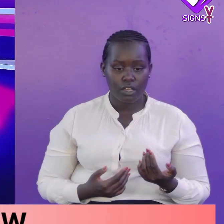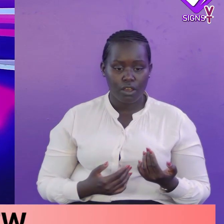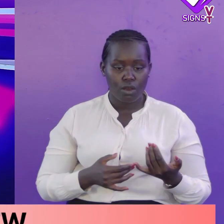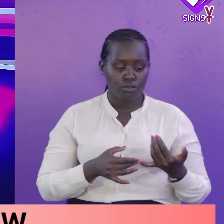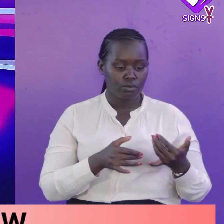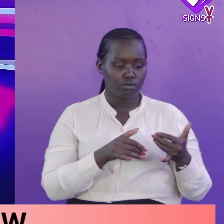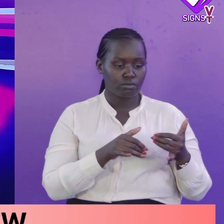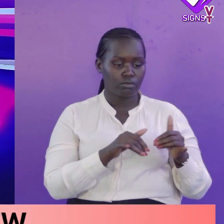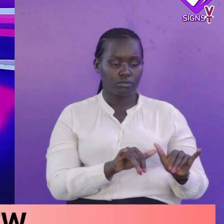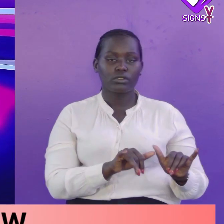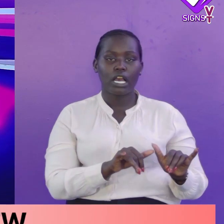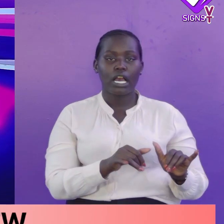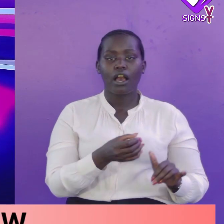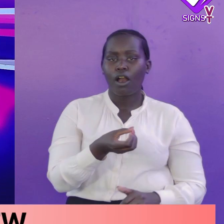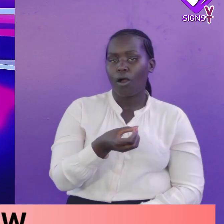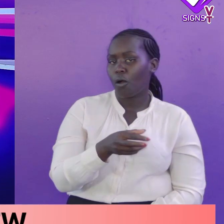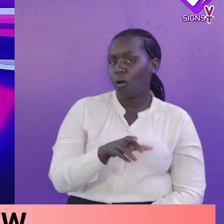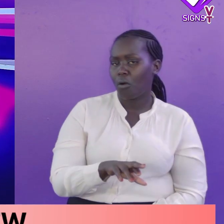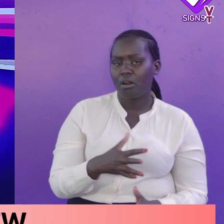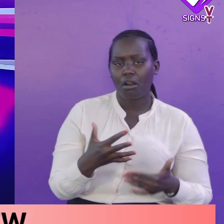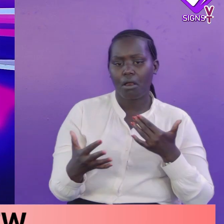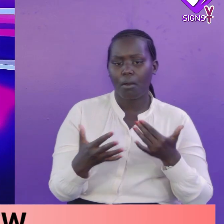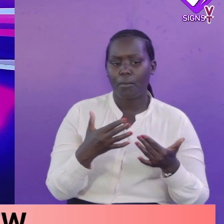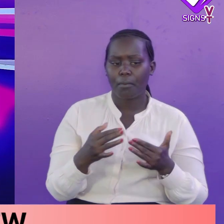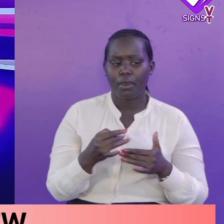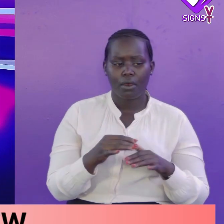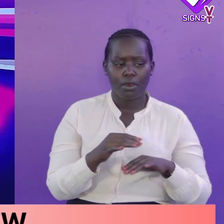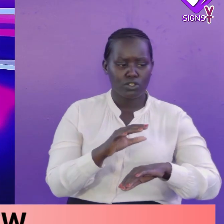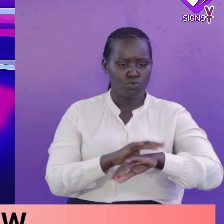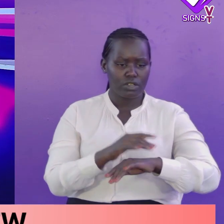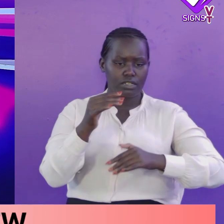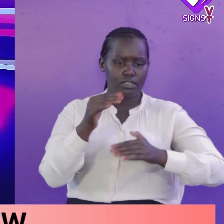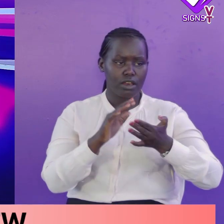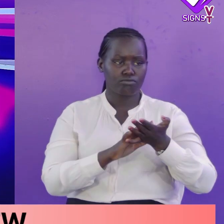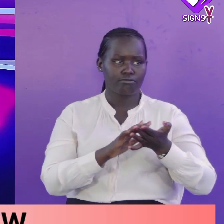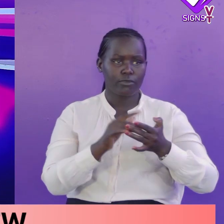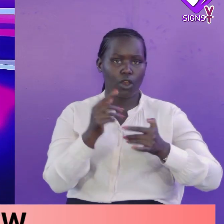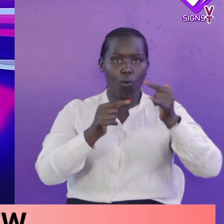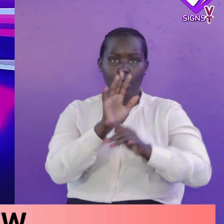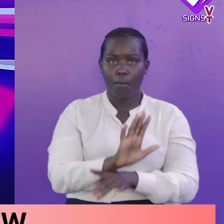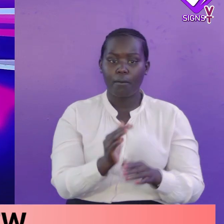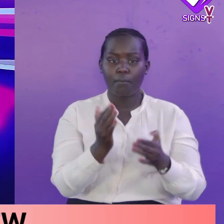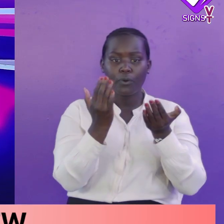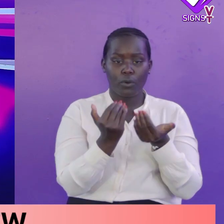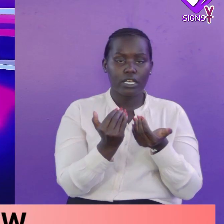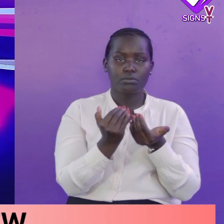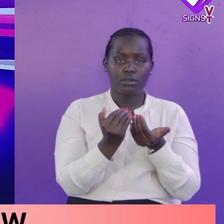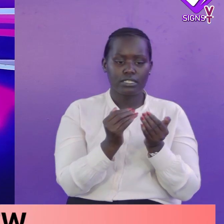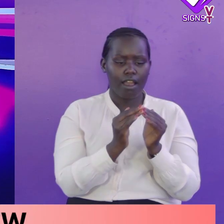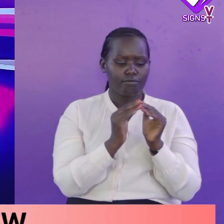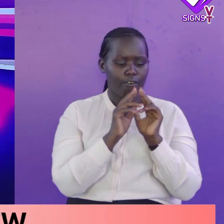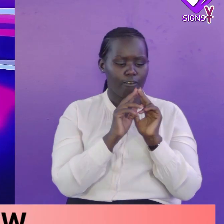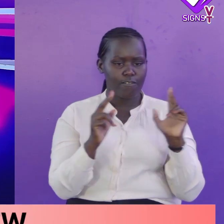retain or maybe to reclaim their glory. So we are expecting a very